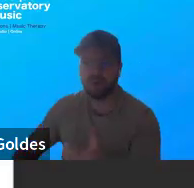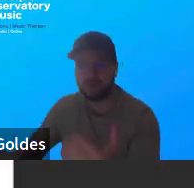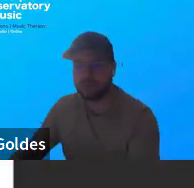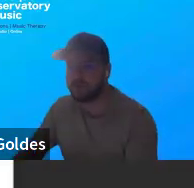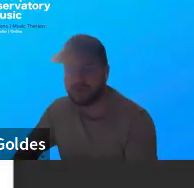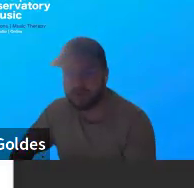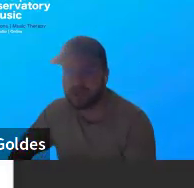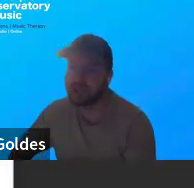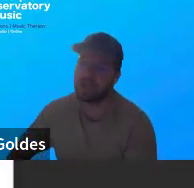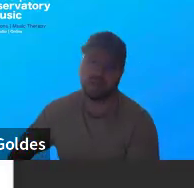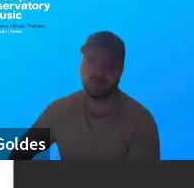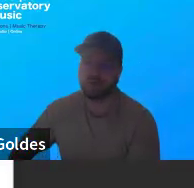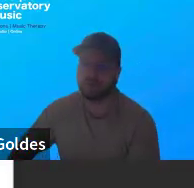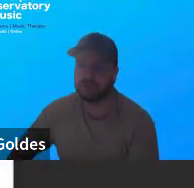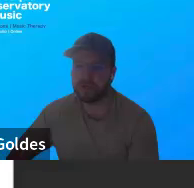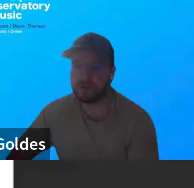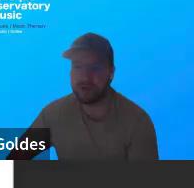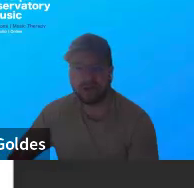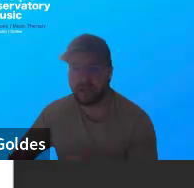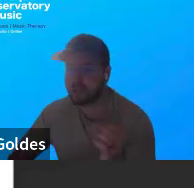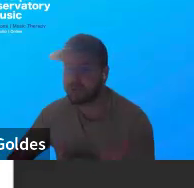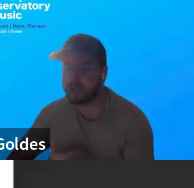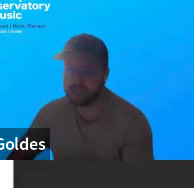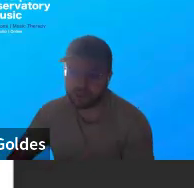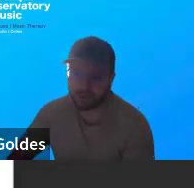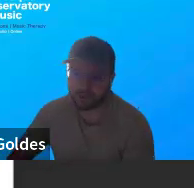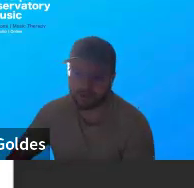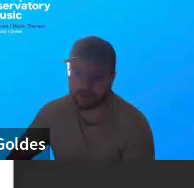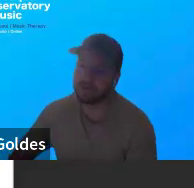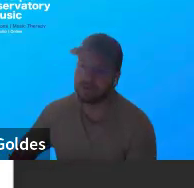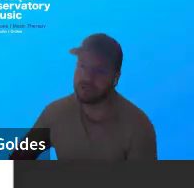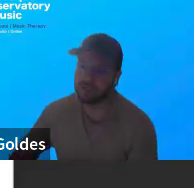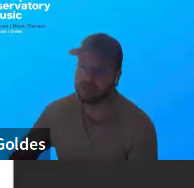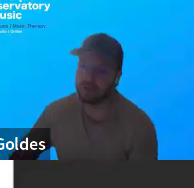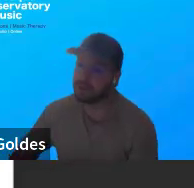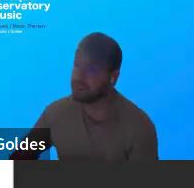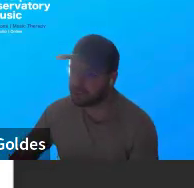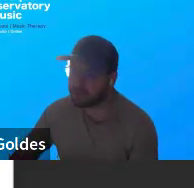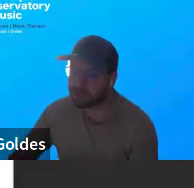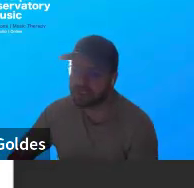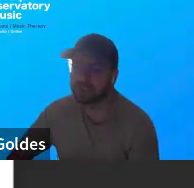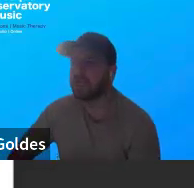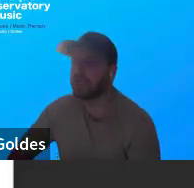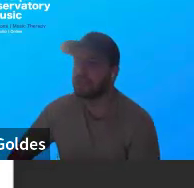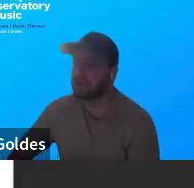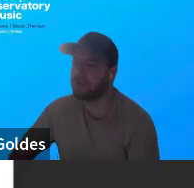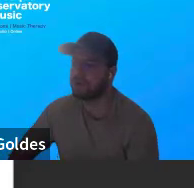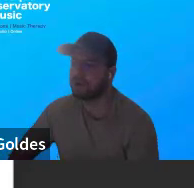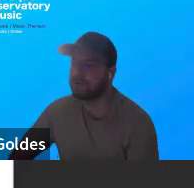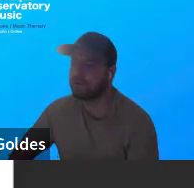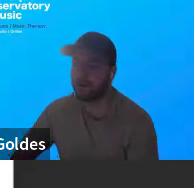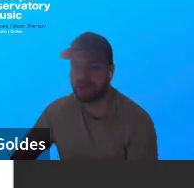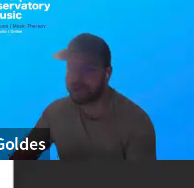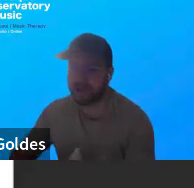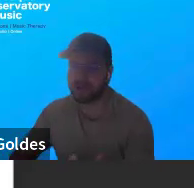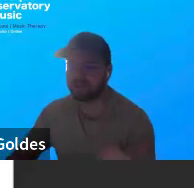So if somebody wants to do a trumpet, if somebody wants to do any kind of woodwind instrument, all of our teachers are multi-instrumentalists.